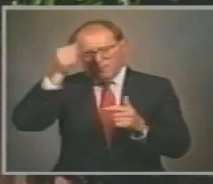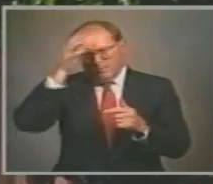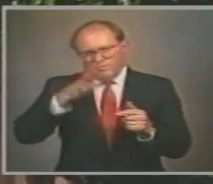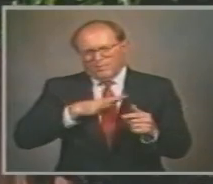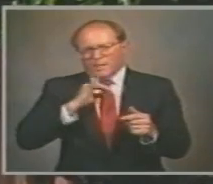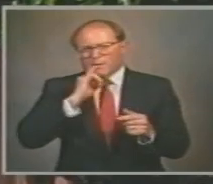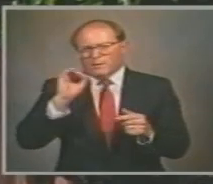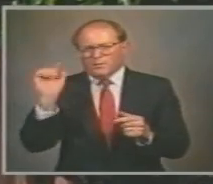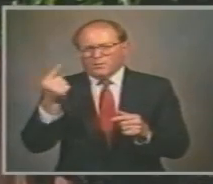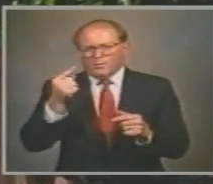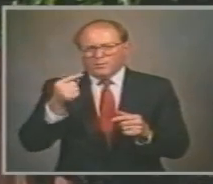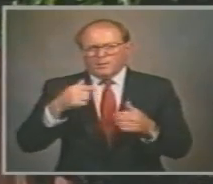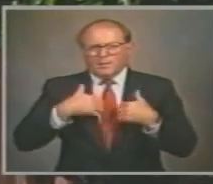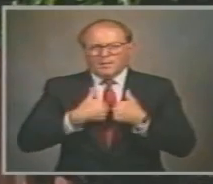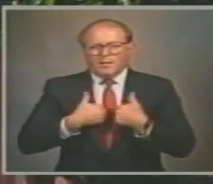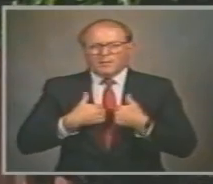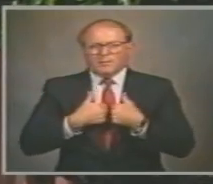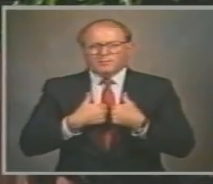animal.